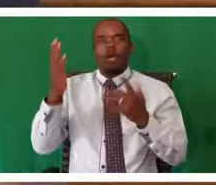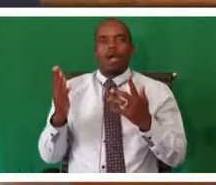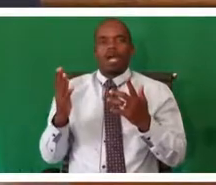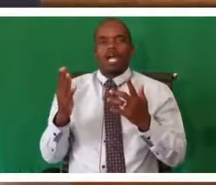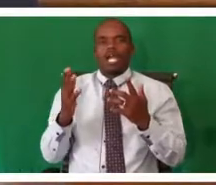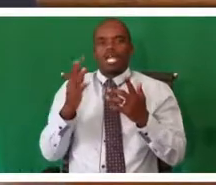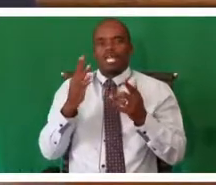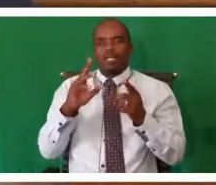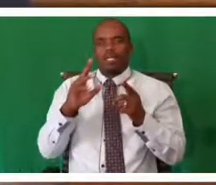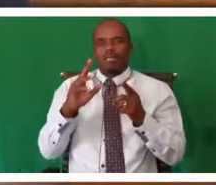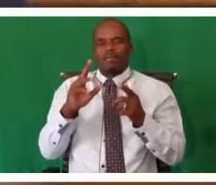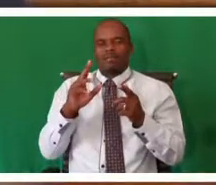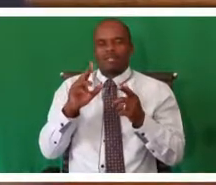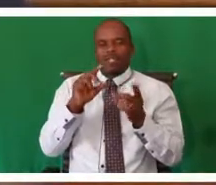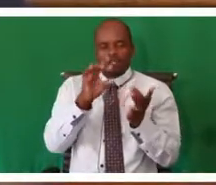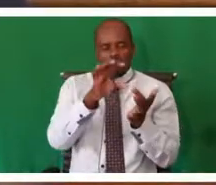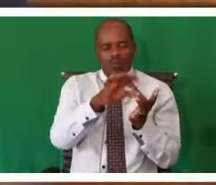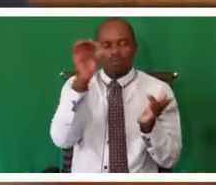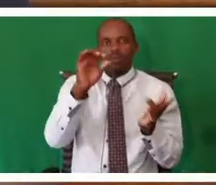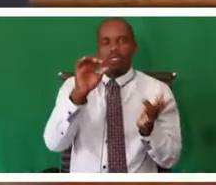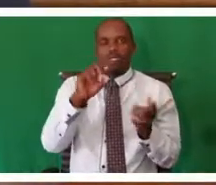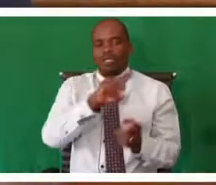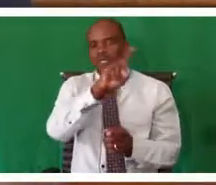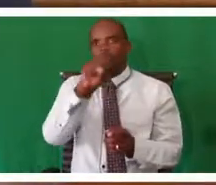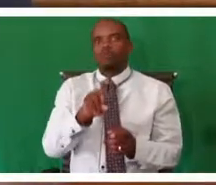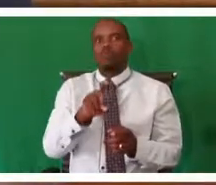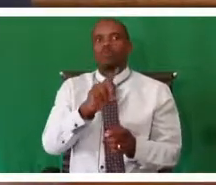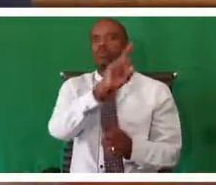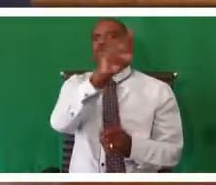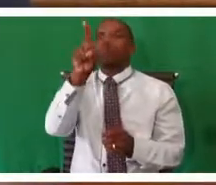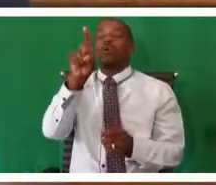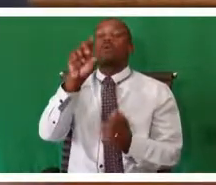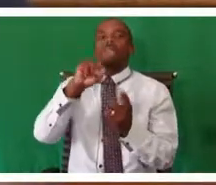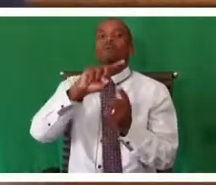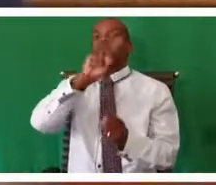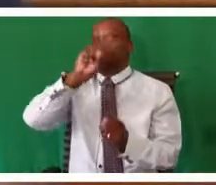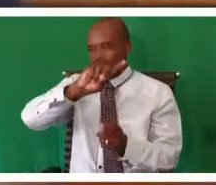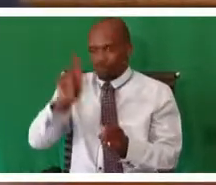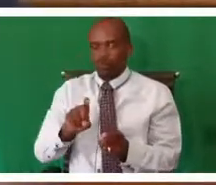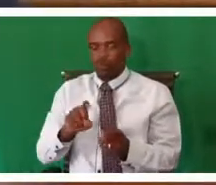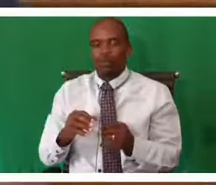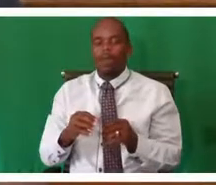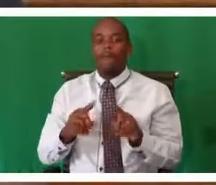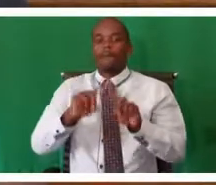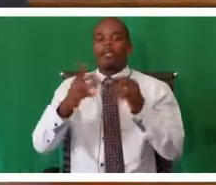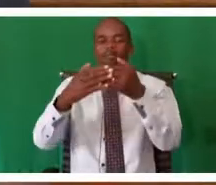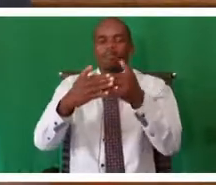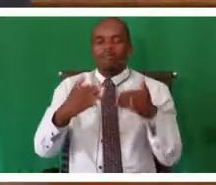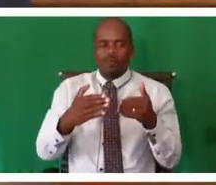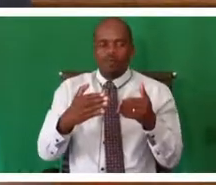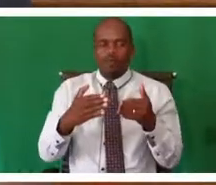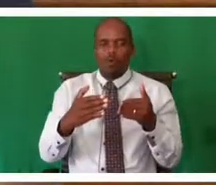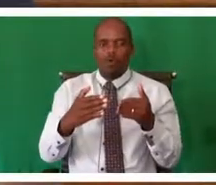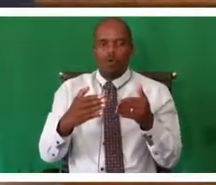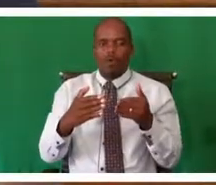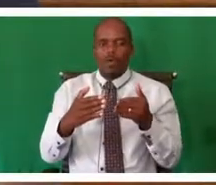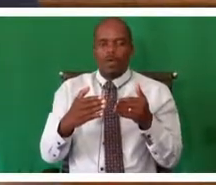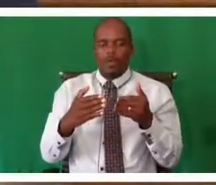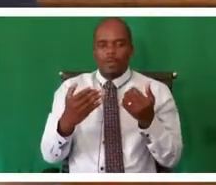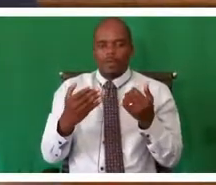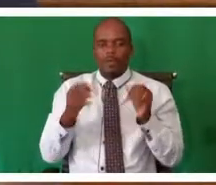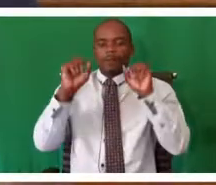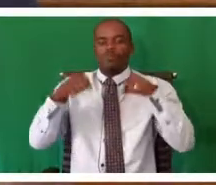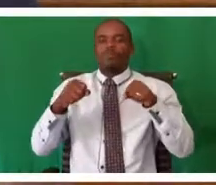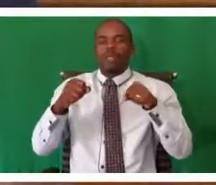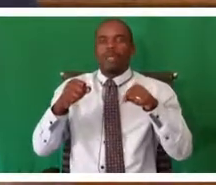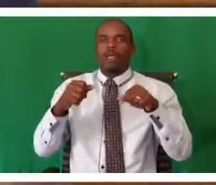before we allow those questions to the Premier, I would like to give the Speaker a few